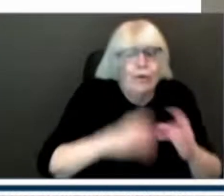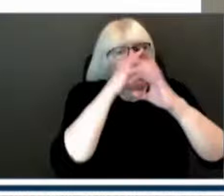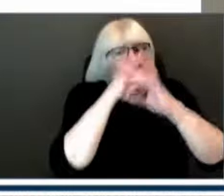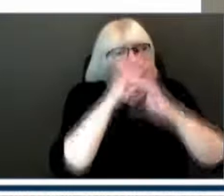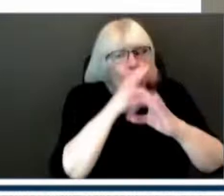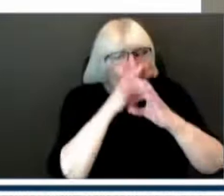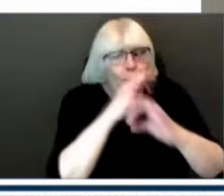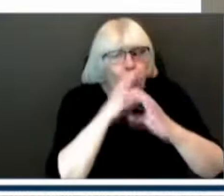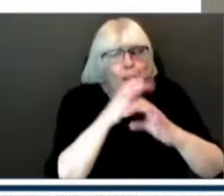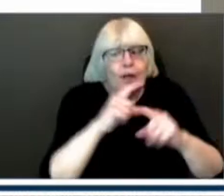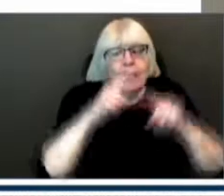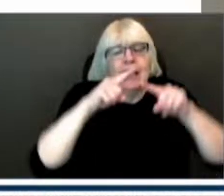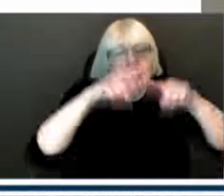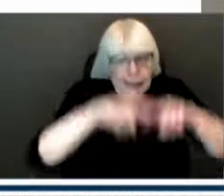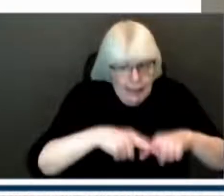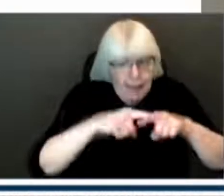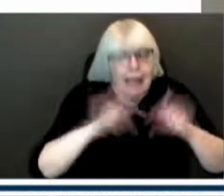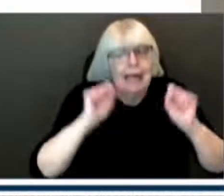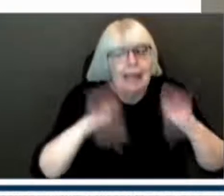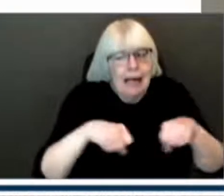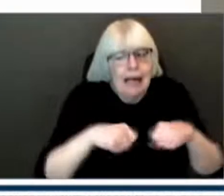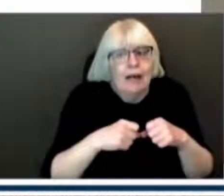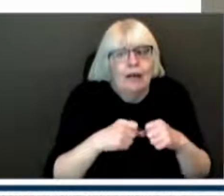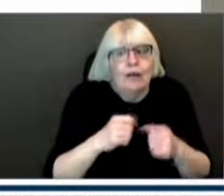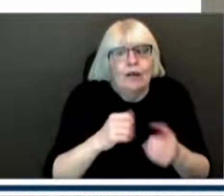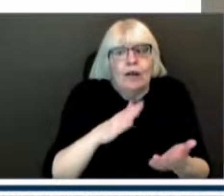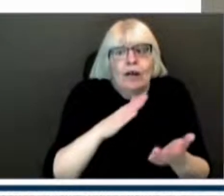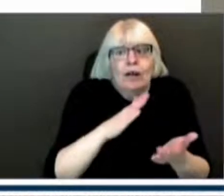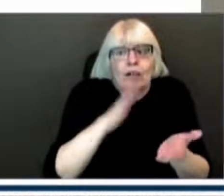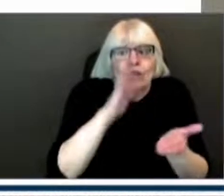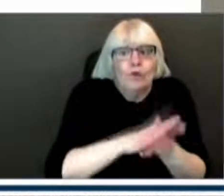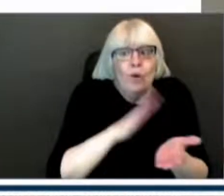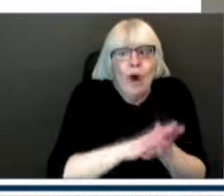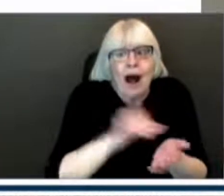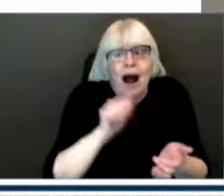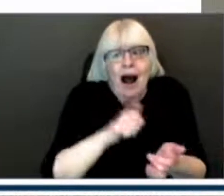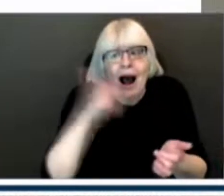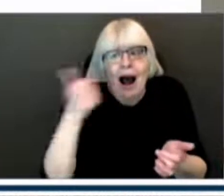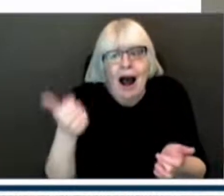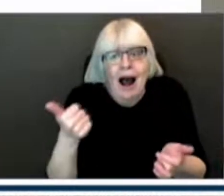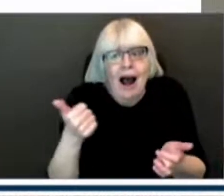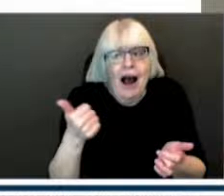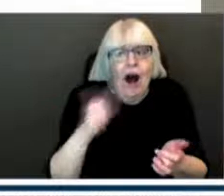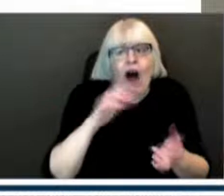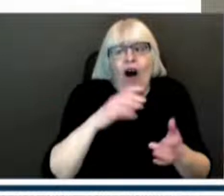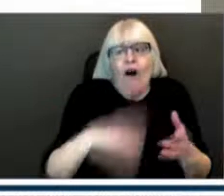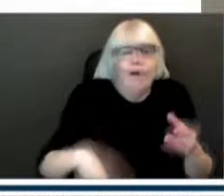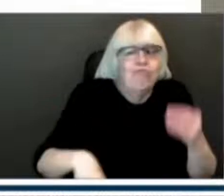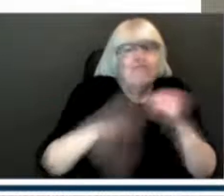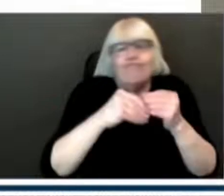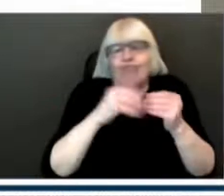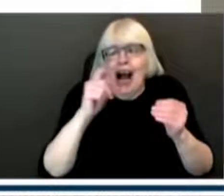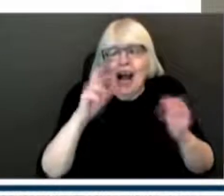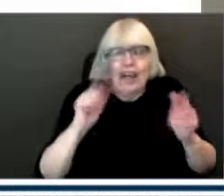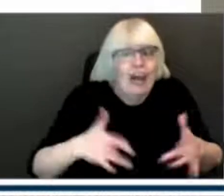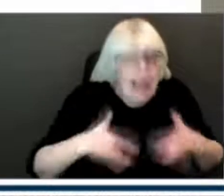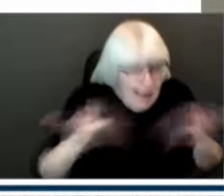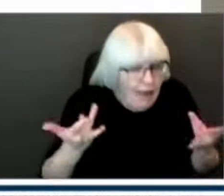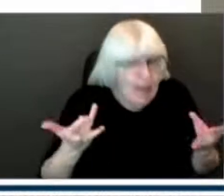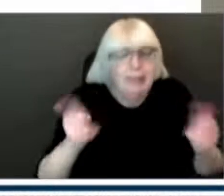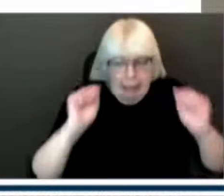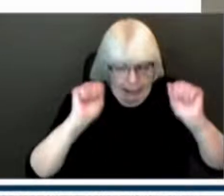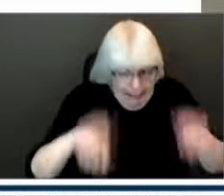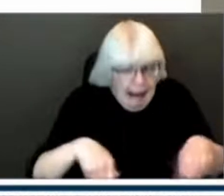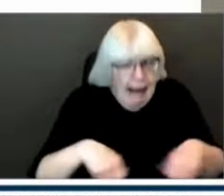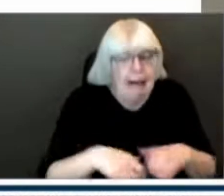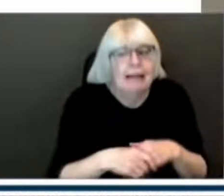extracurricular activities following community guidance for sports, arts, and culture. And in long-term care, the key change is that residents